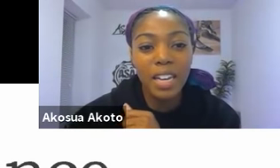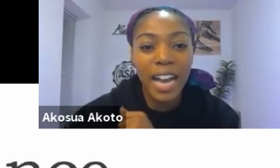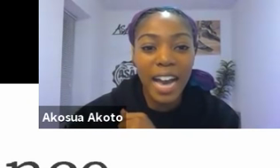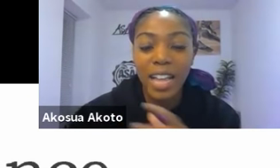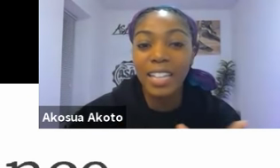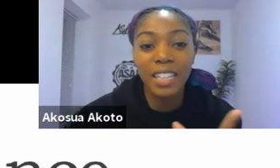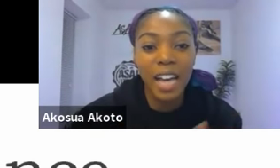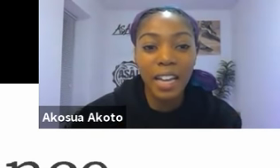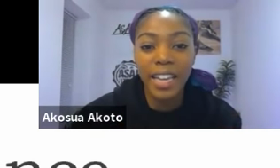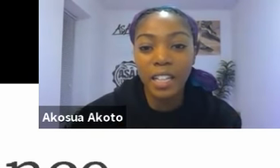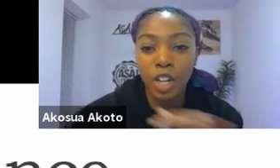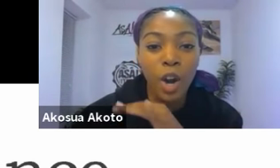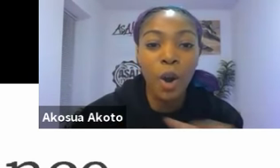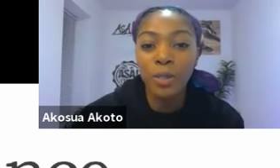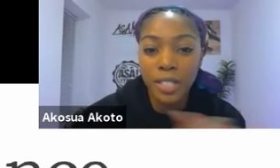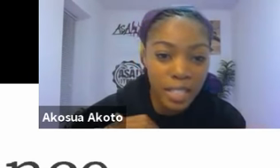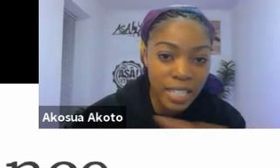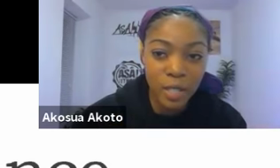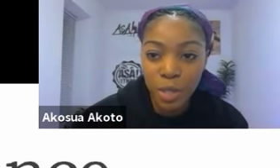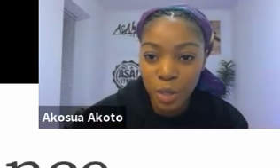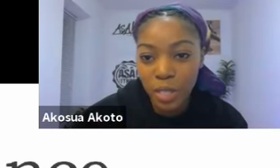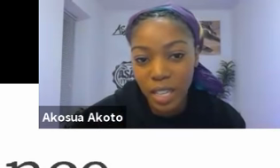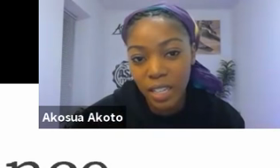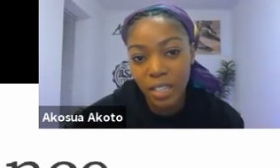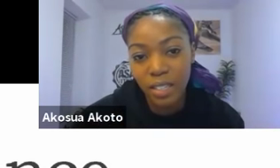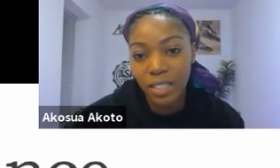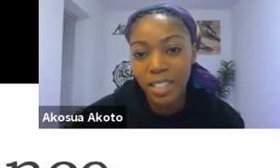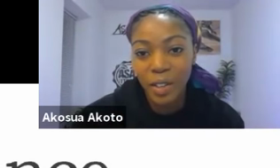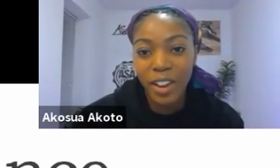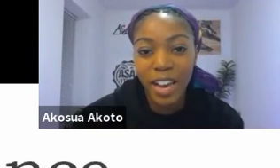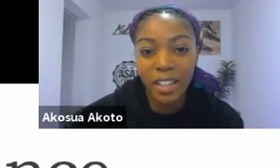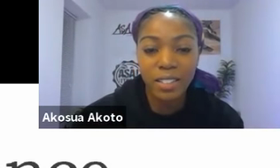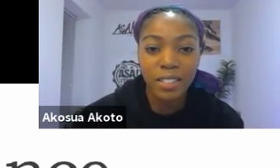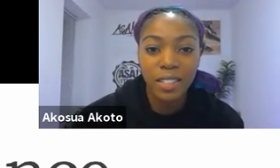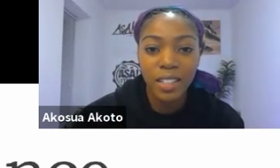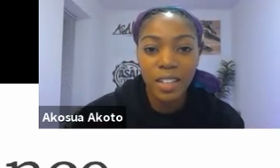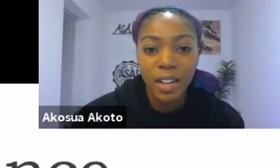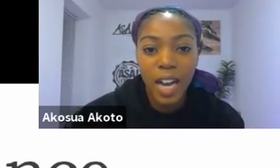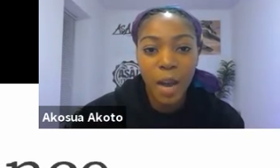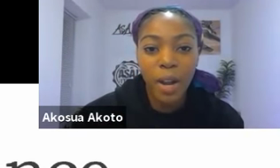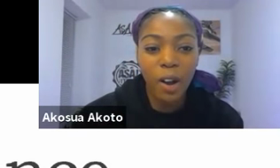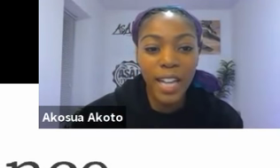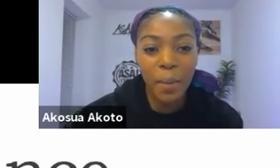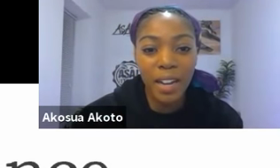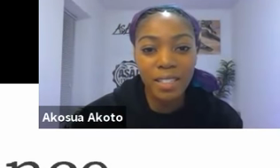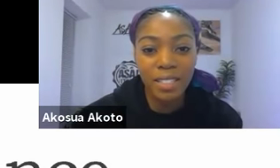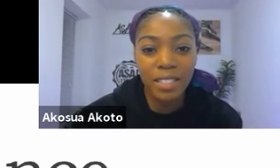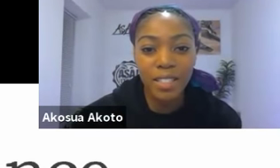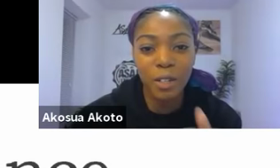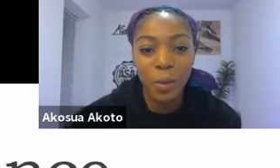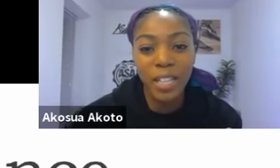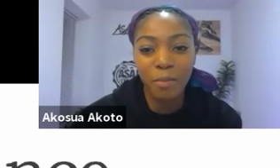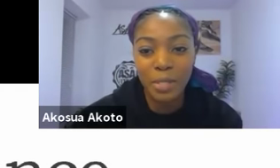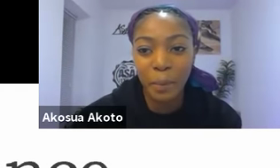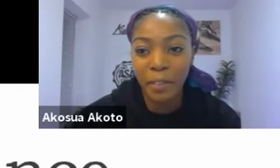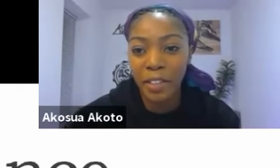But look how, like, the locket goes to this music, right? I'm gonna call out my cousins because